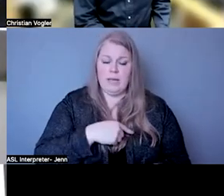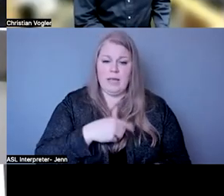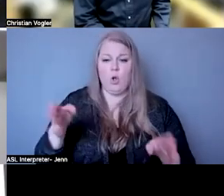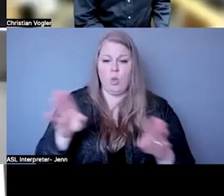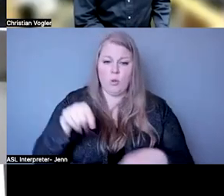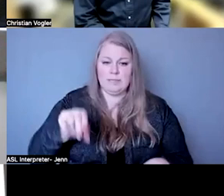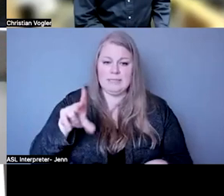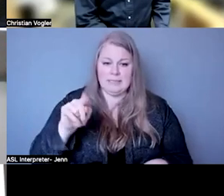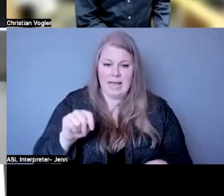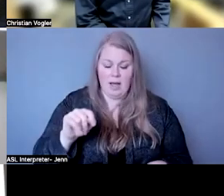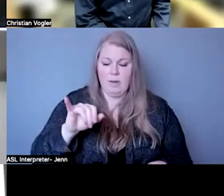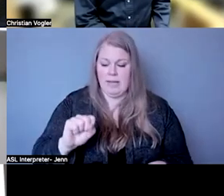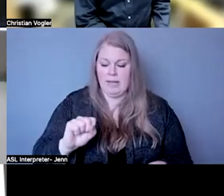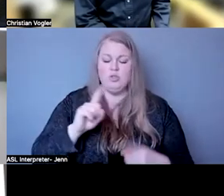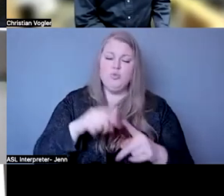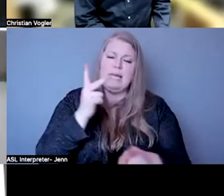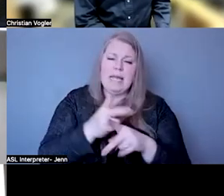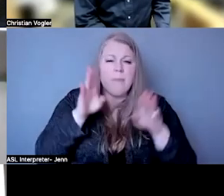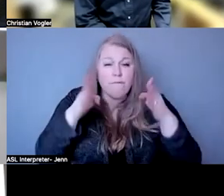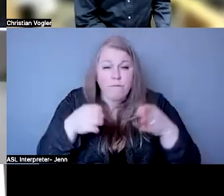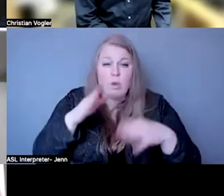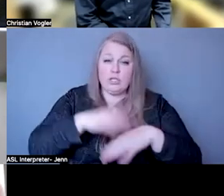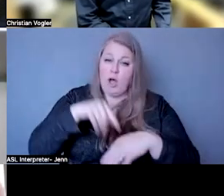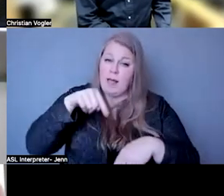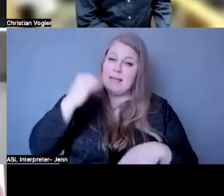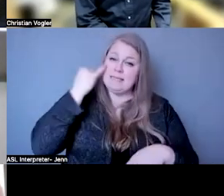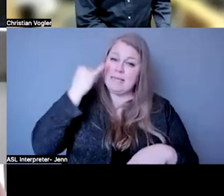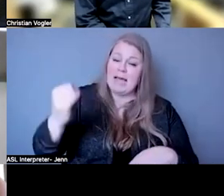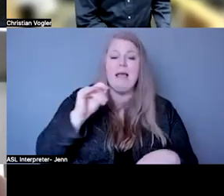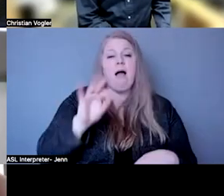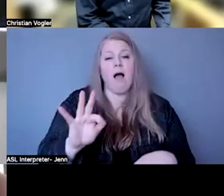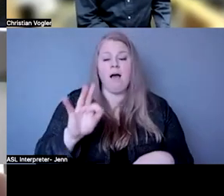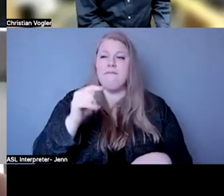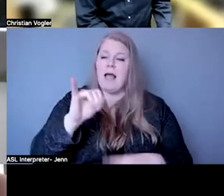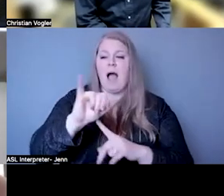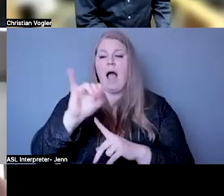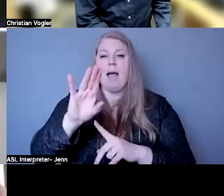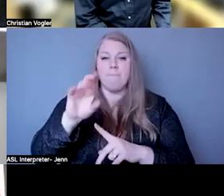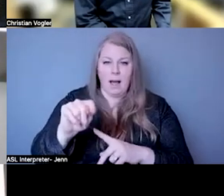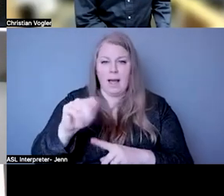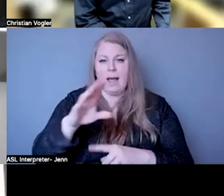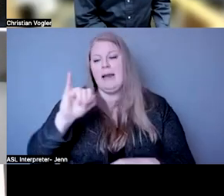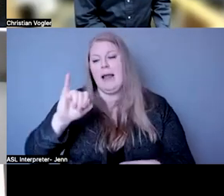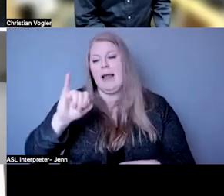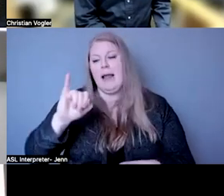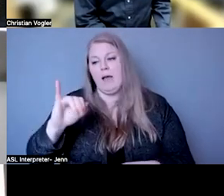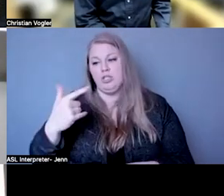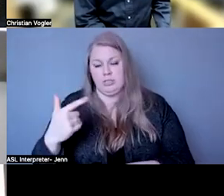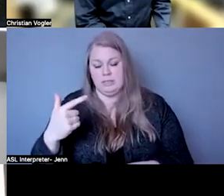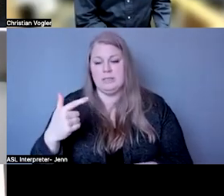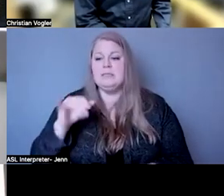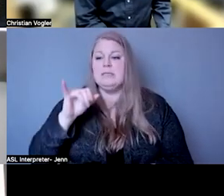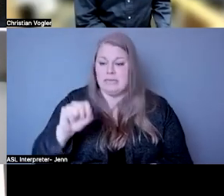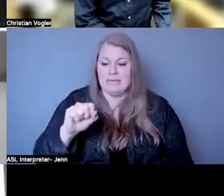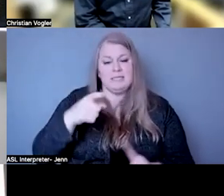out, is to keep a focus that on this idea of the IBOT and IUIGs. The